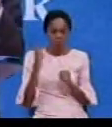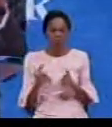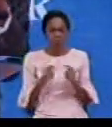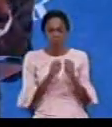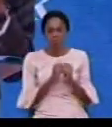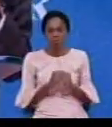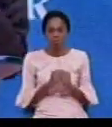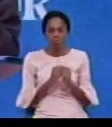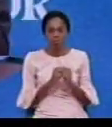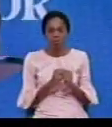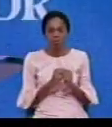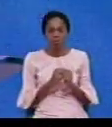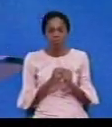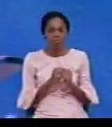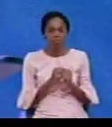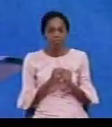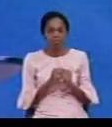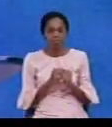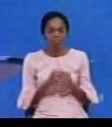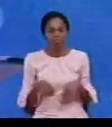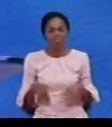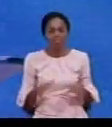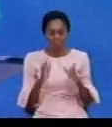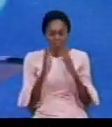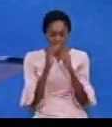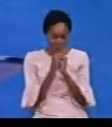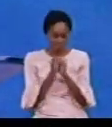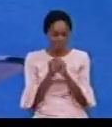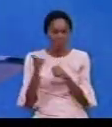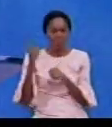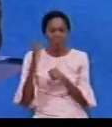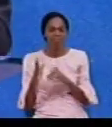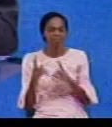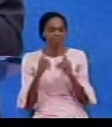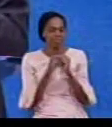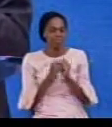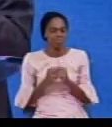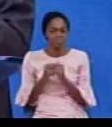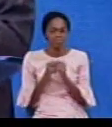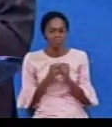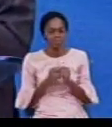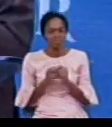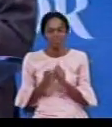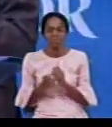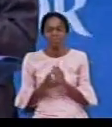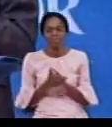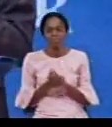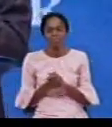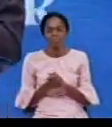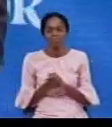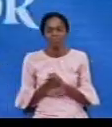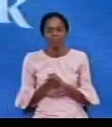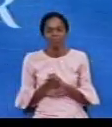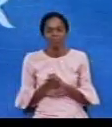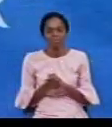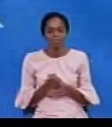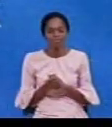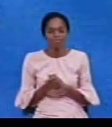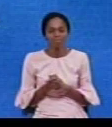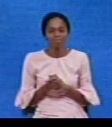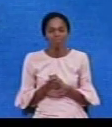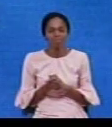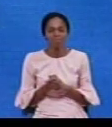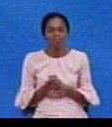orchestra, let's worship the Lord together. Everybody, we join as we have the orchestra